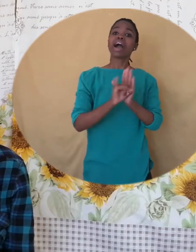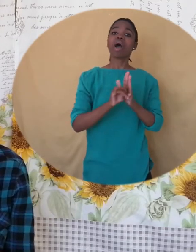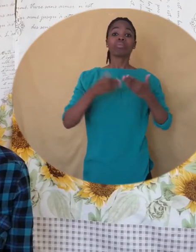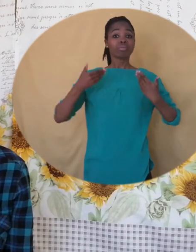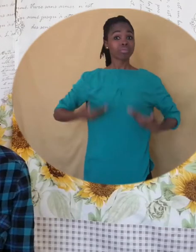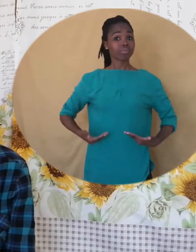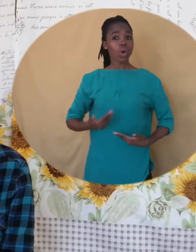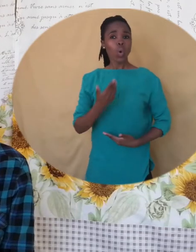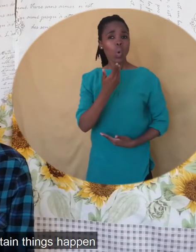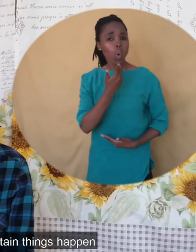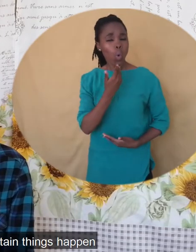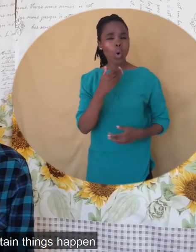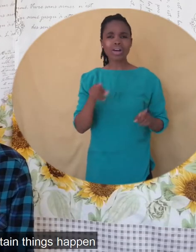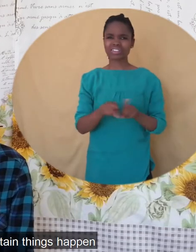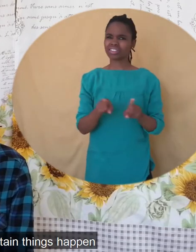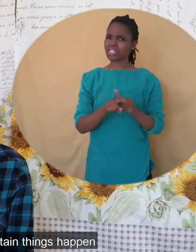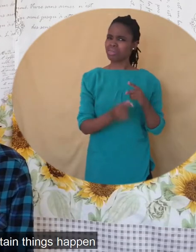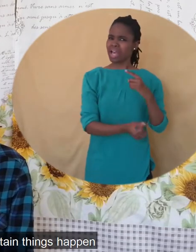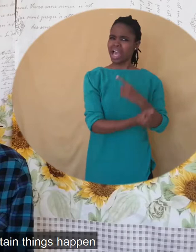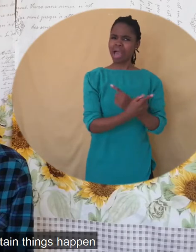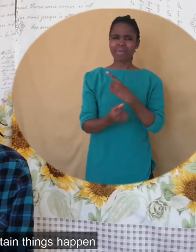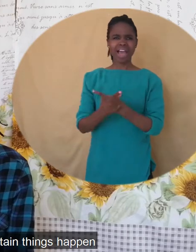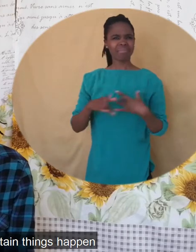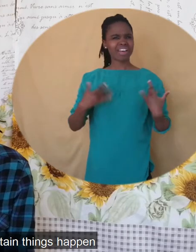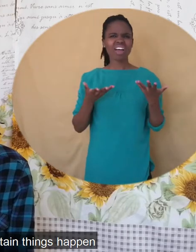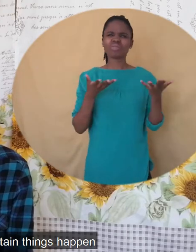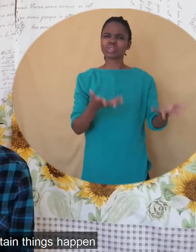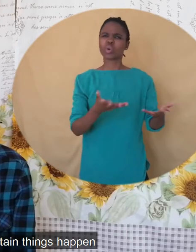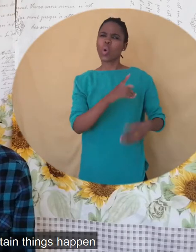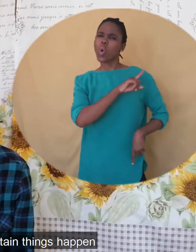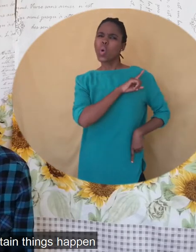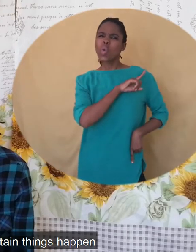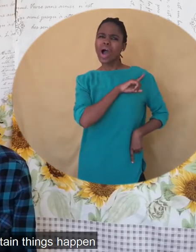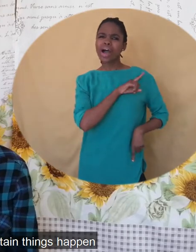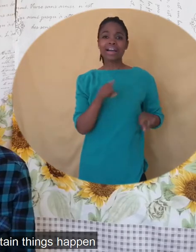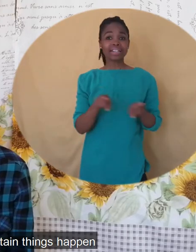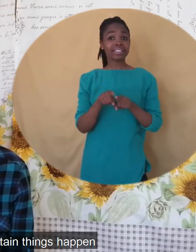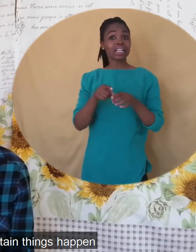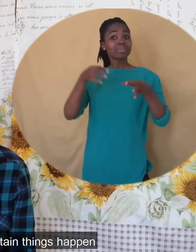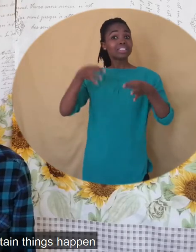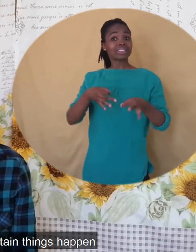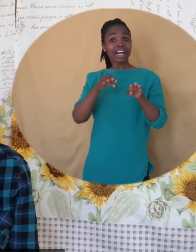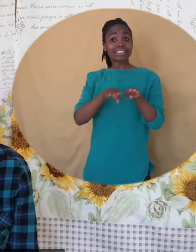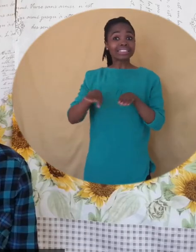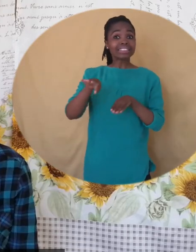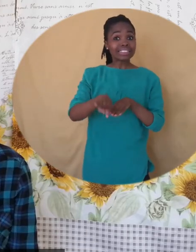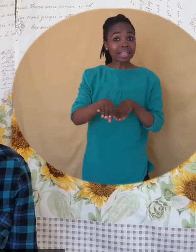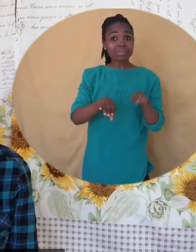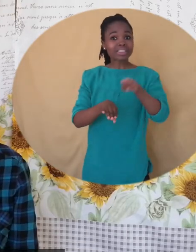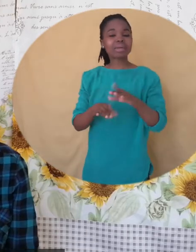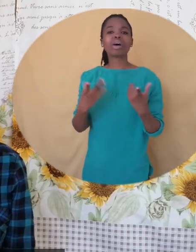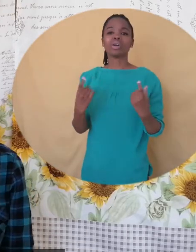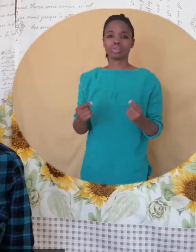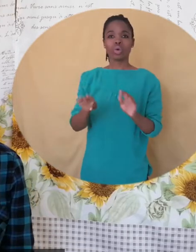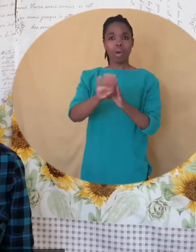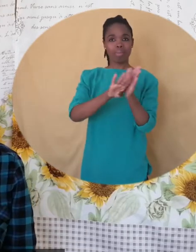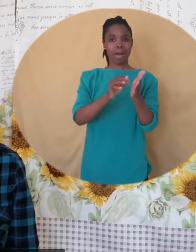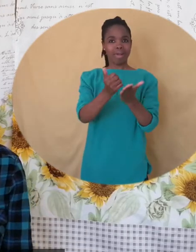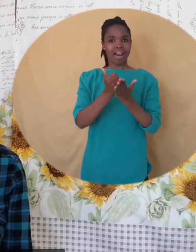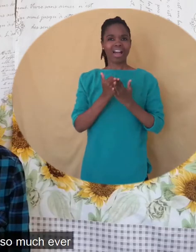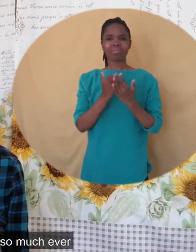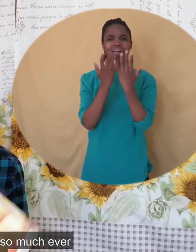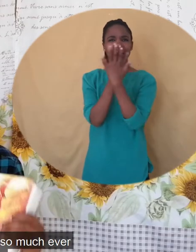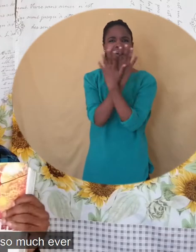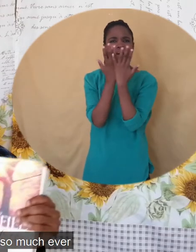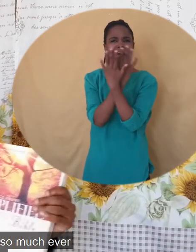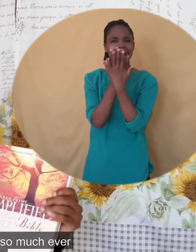of identity, in terms of understanding why certain things happen and what is my next step. I see things more clearly with the